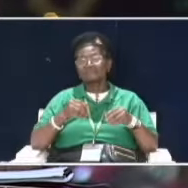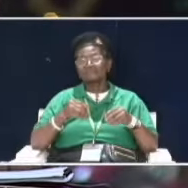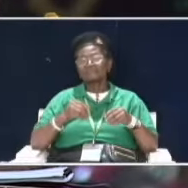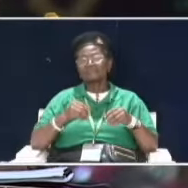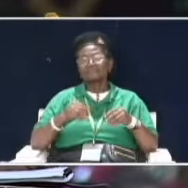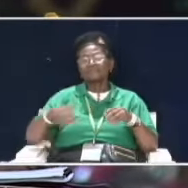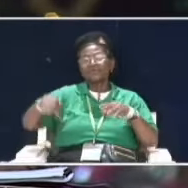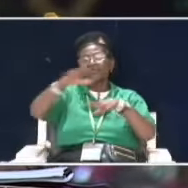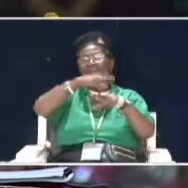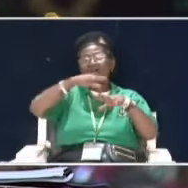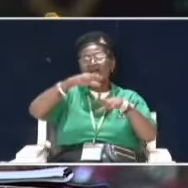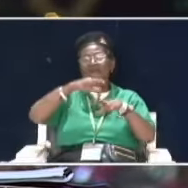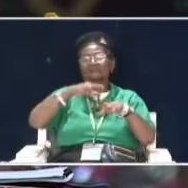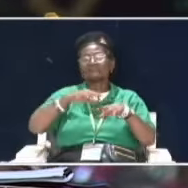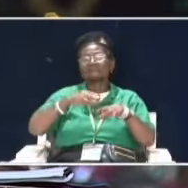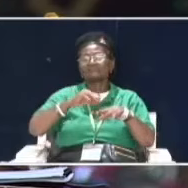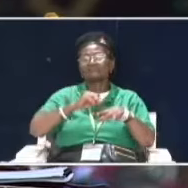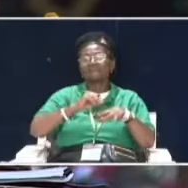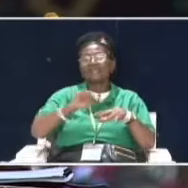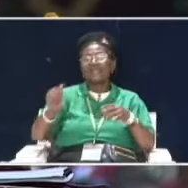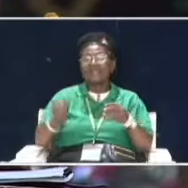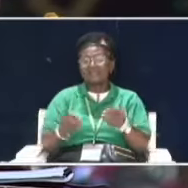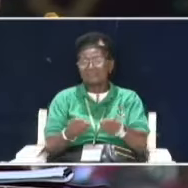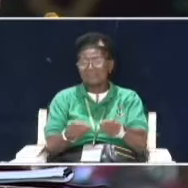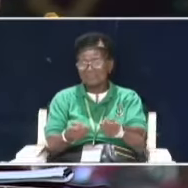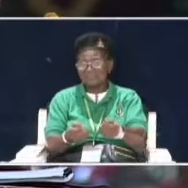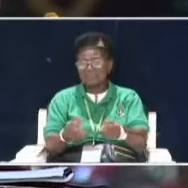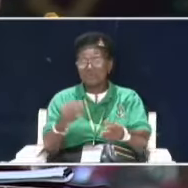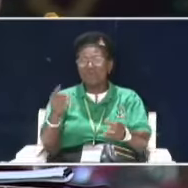over a piece of land.